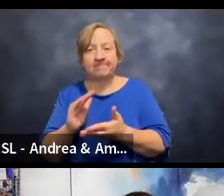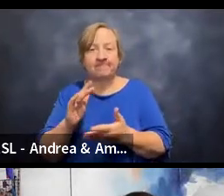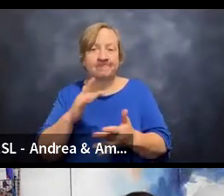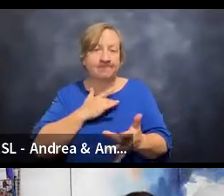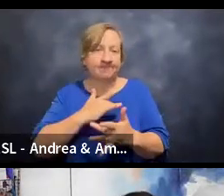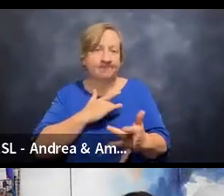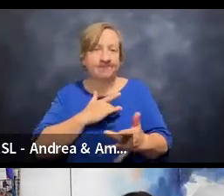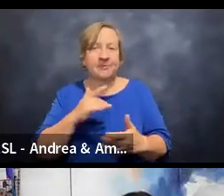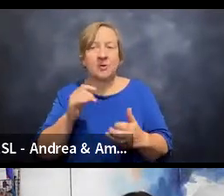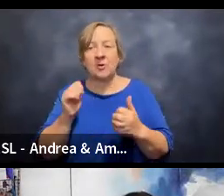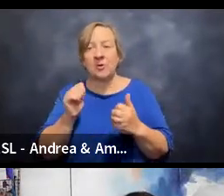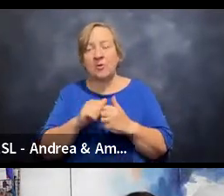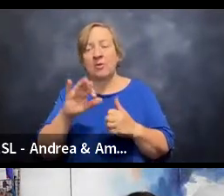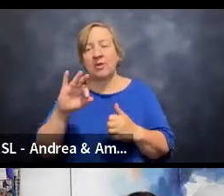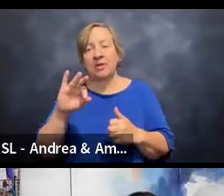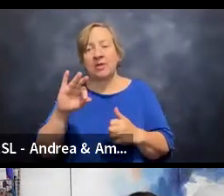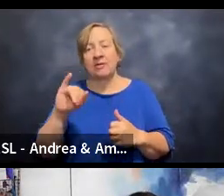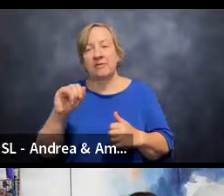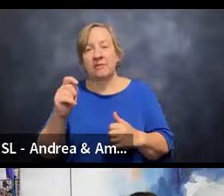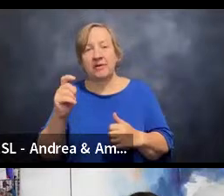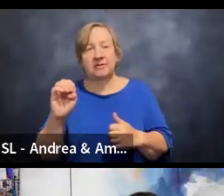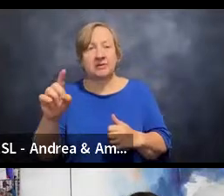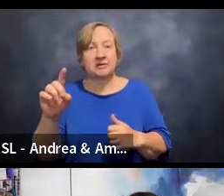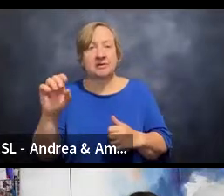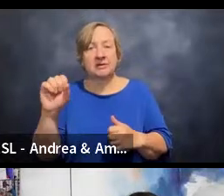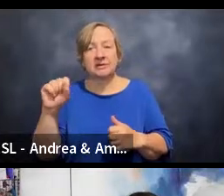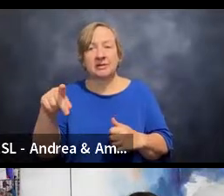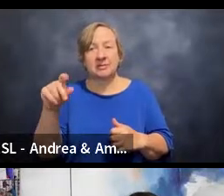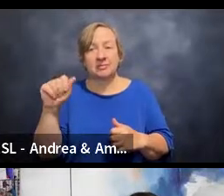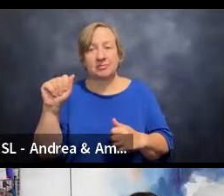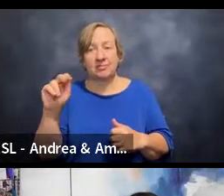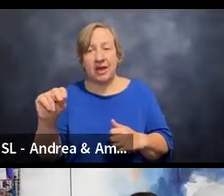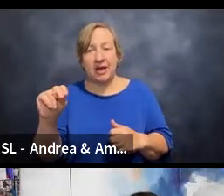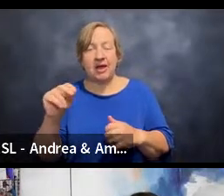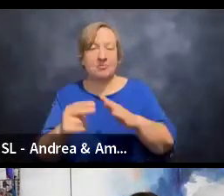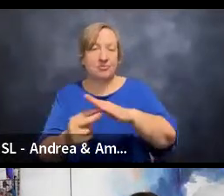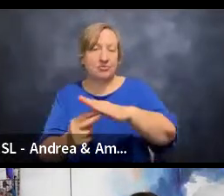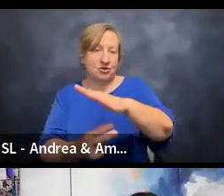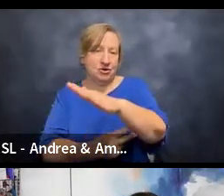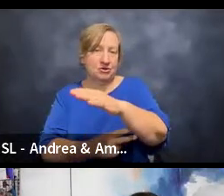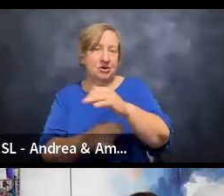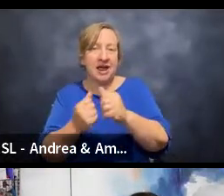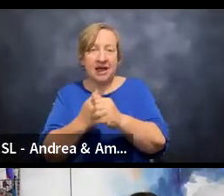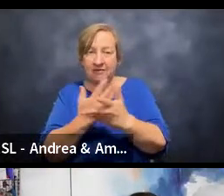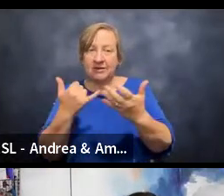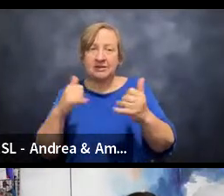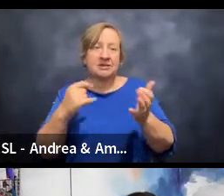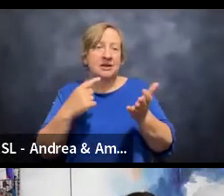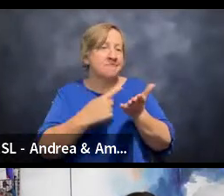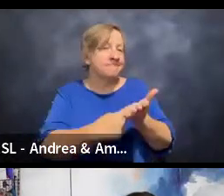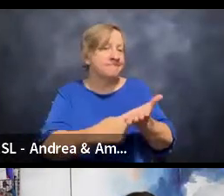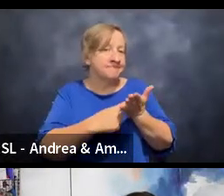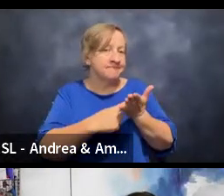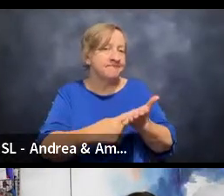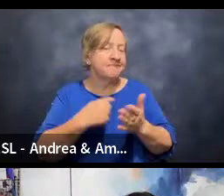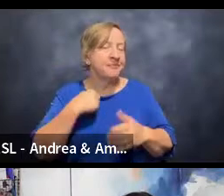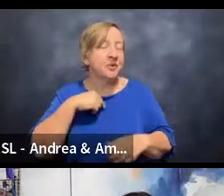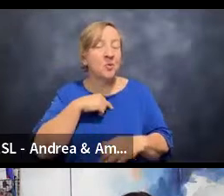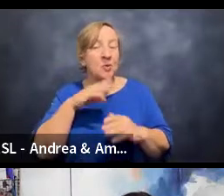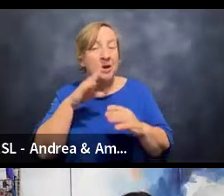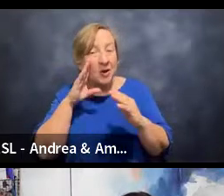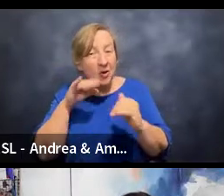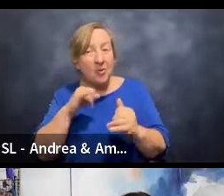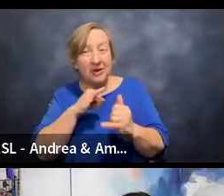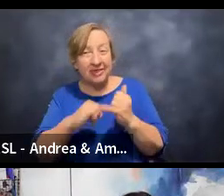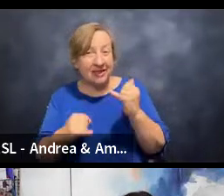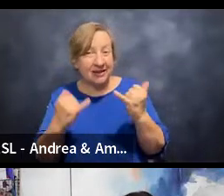with a fixed span bridge. So all of those things are still ongoing. We're hoping by the end of